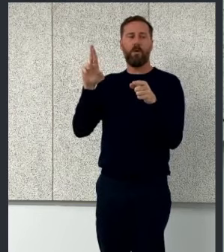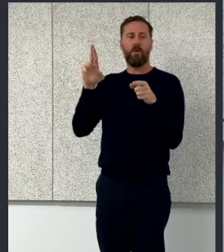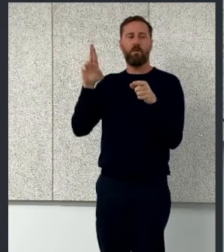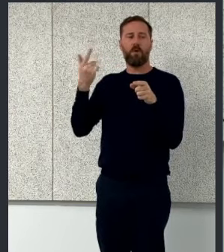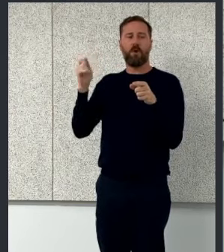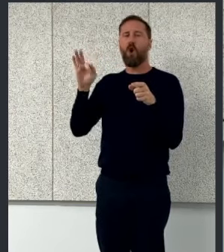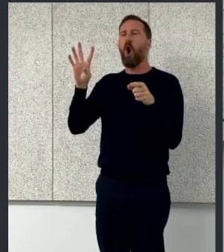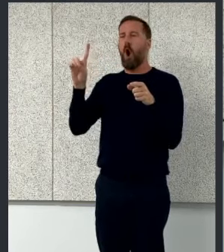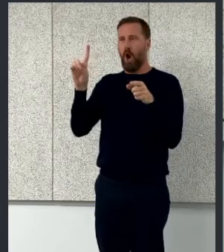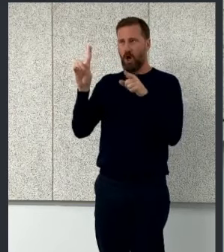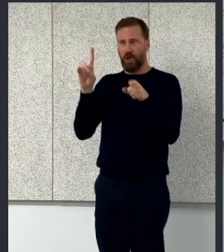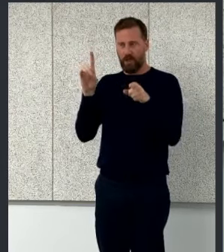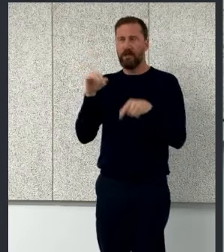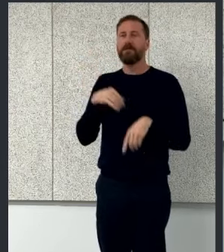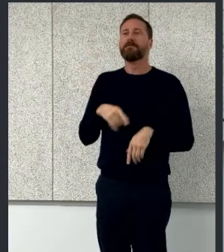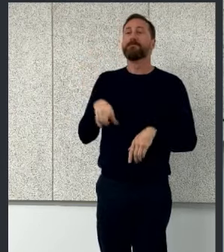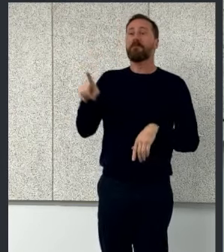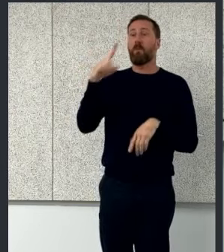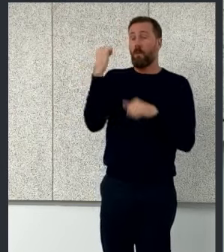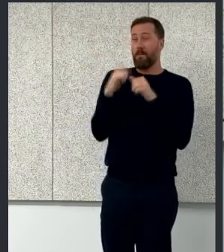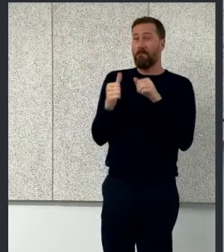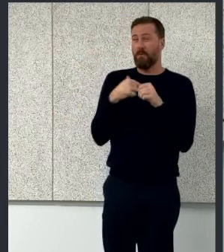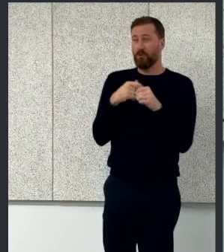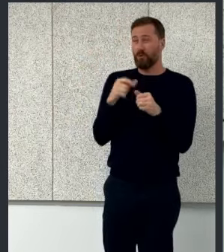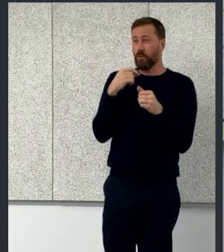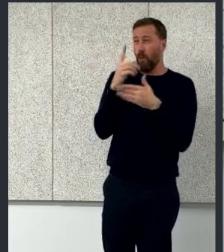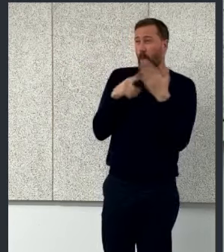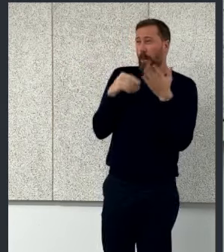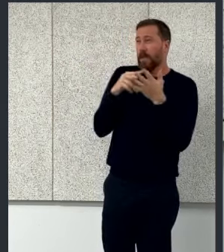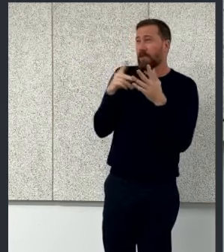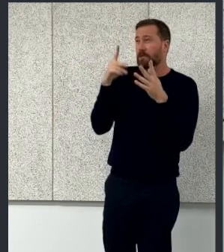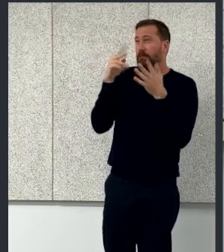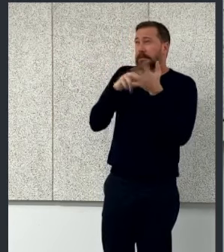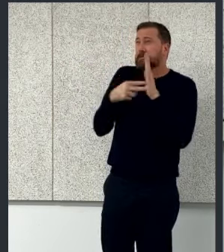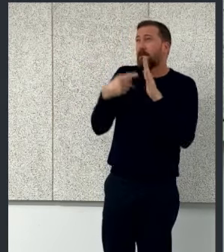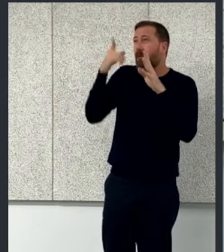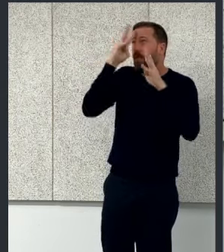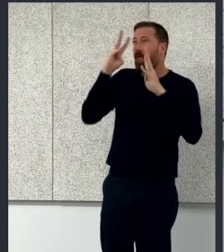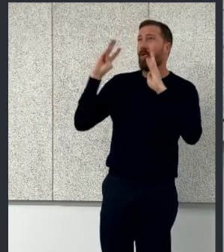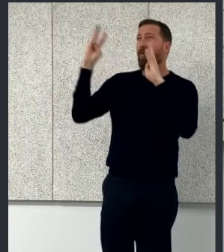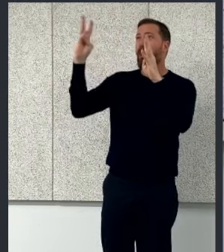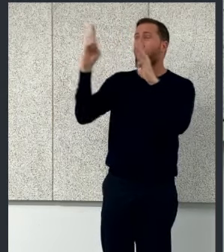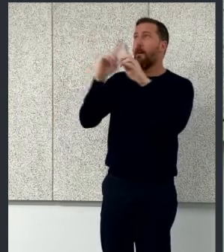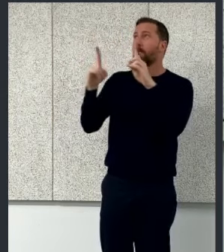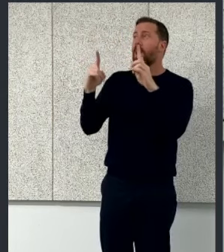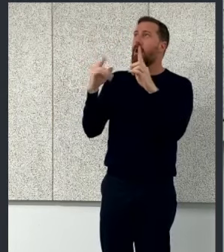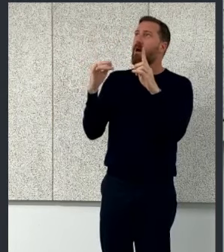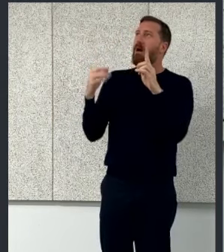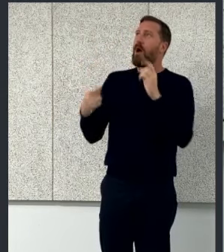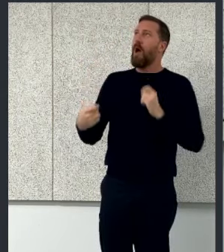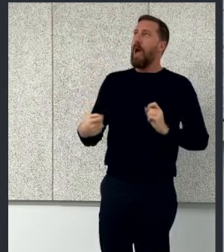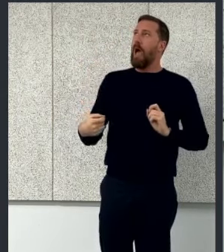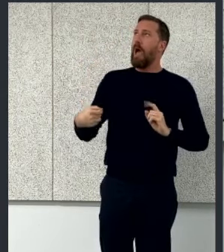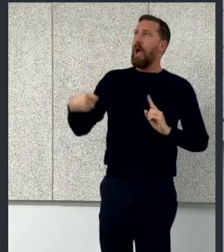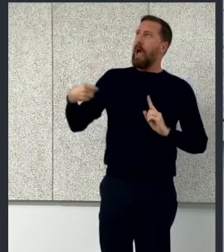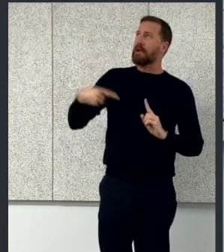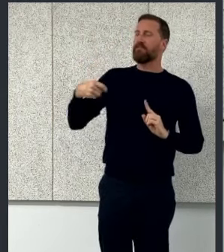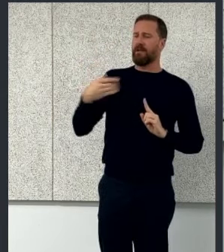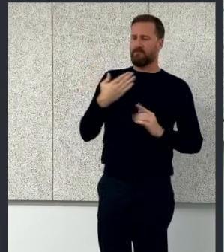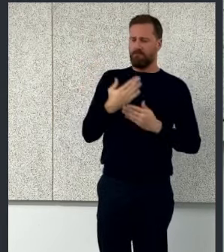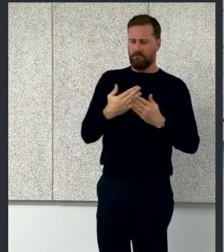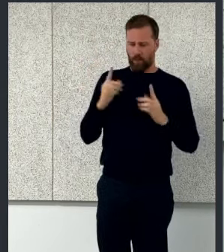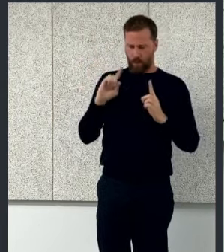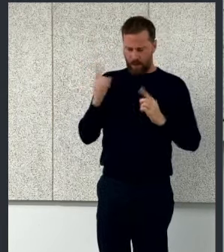remember not just what it meant to create and to activate that part of myself, but also to continue to retain